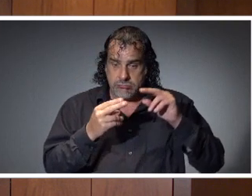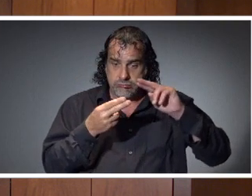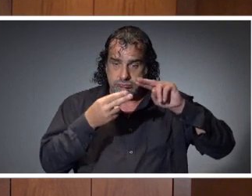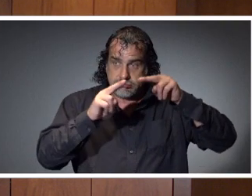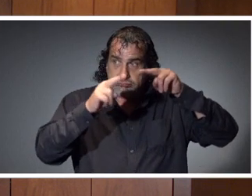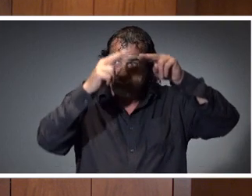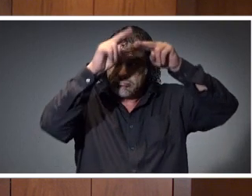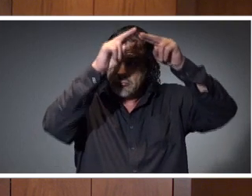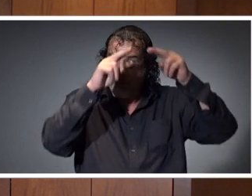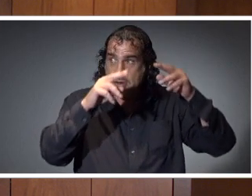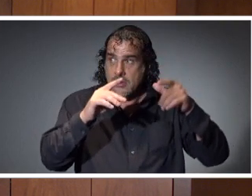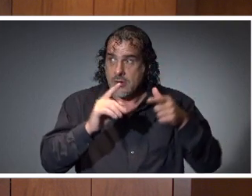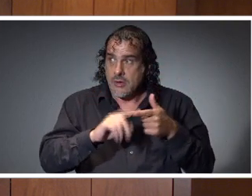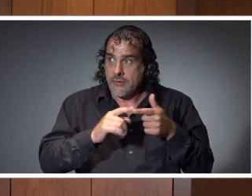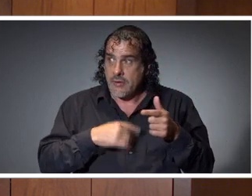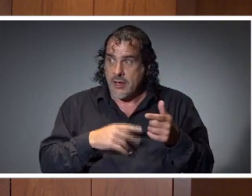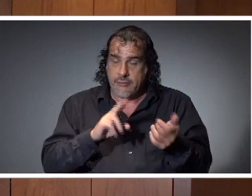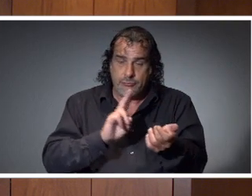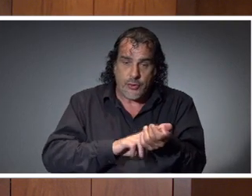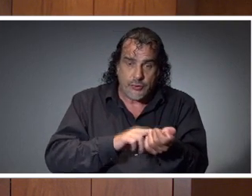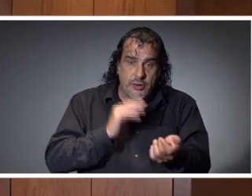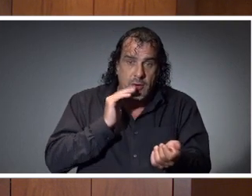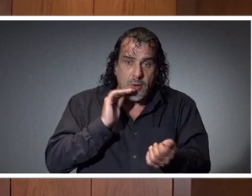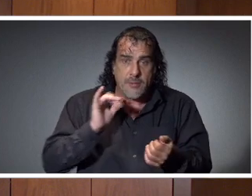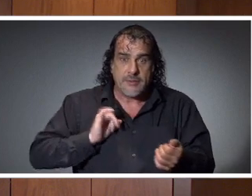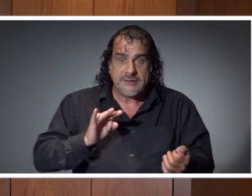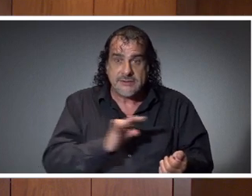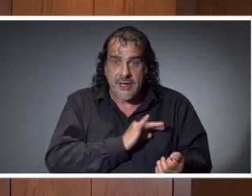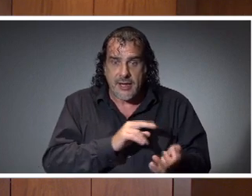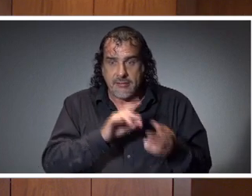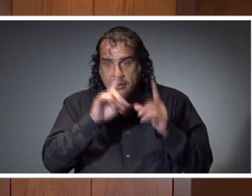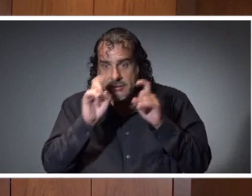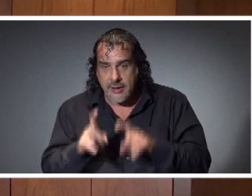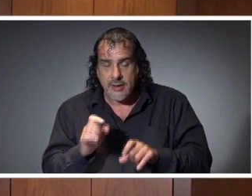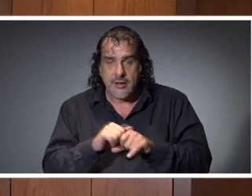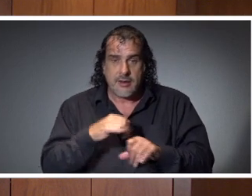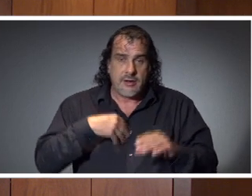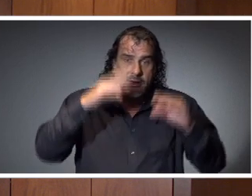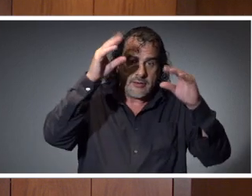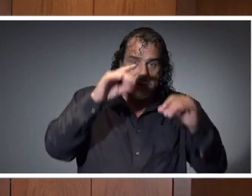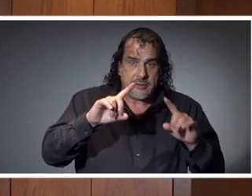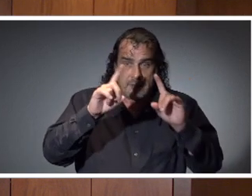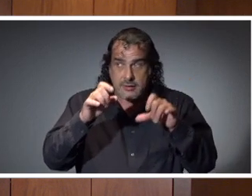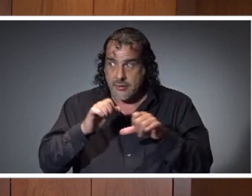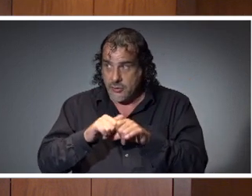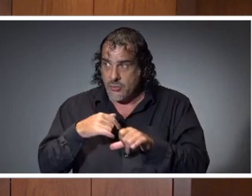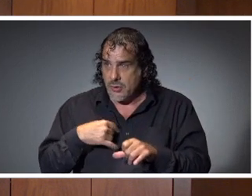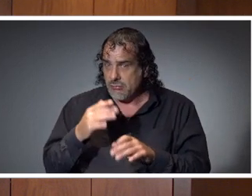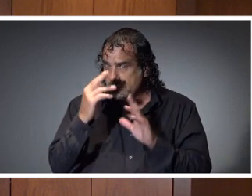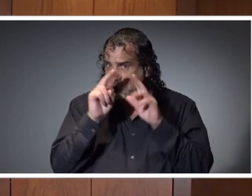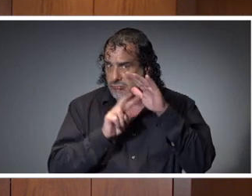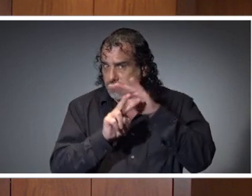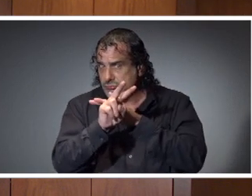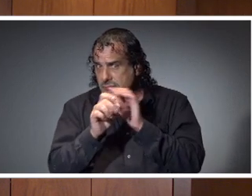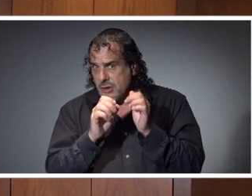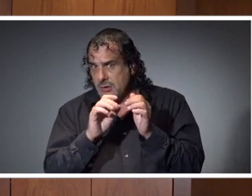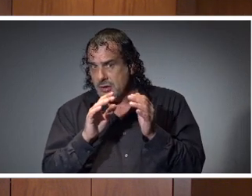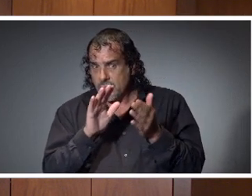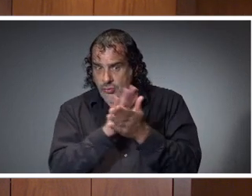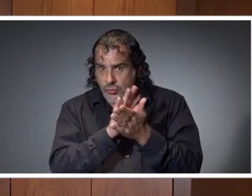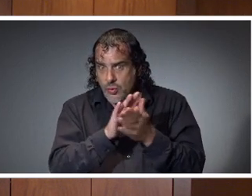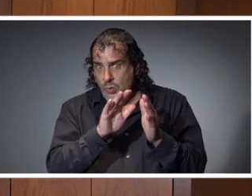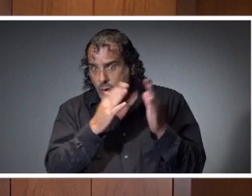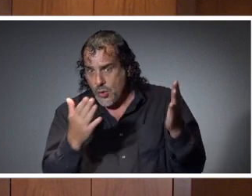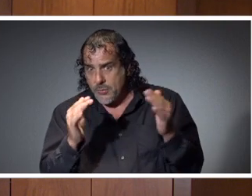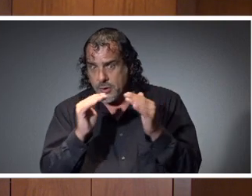talked about the initiative for long-term care facilities. We've talked about teachers being tested. So do we anticipate, particularly with schools going back and that with long-term